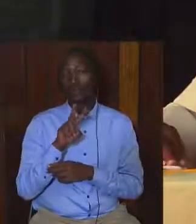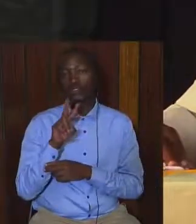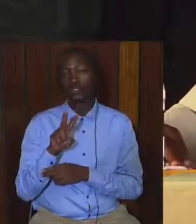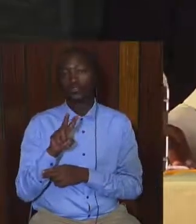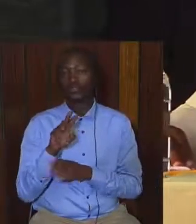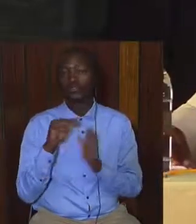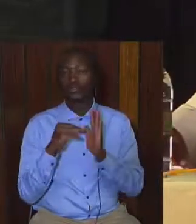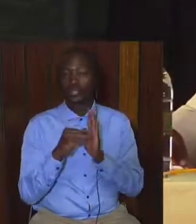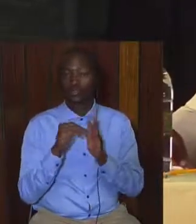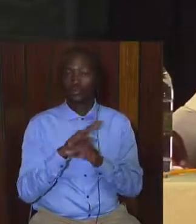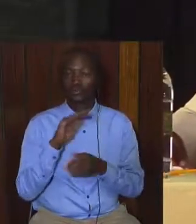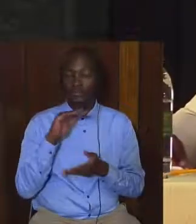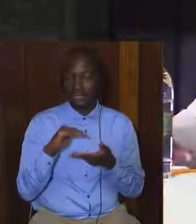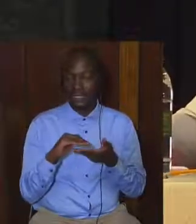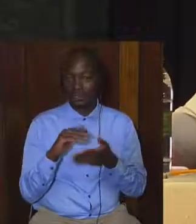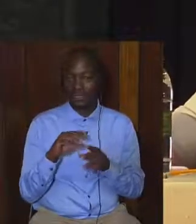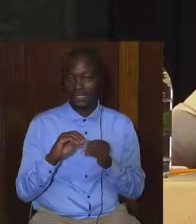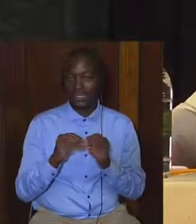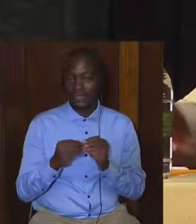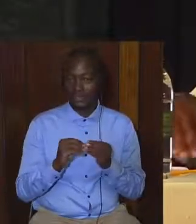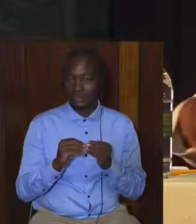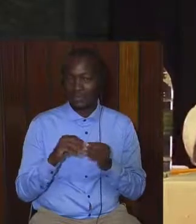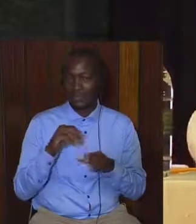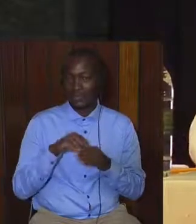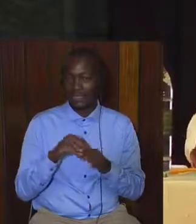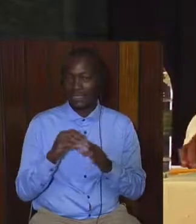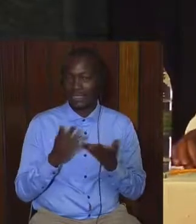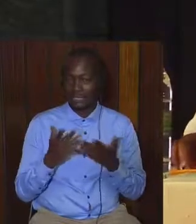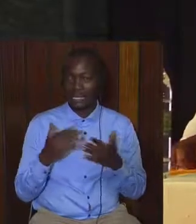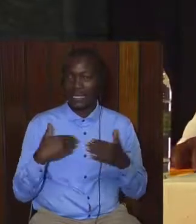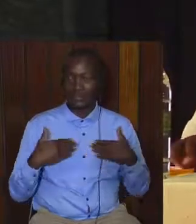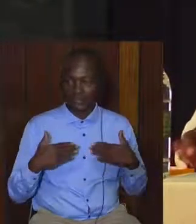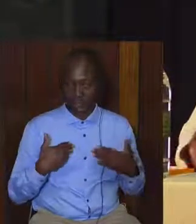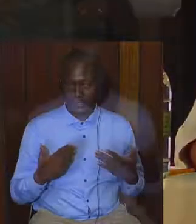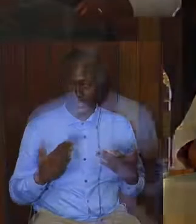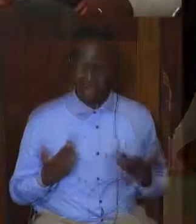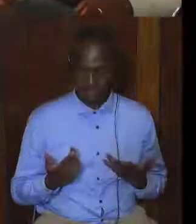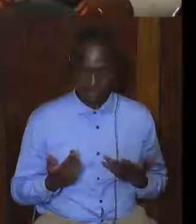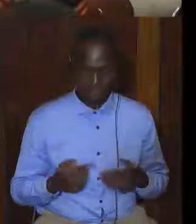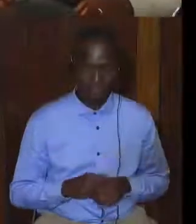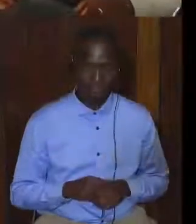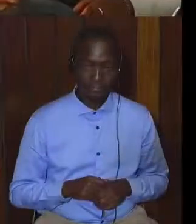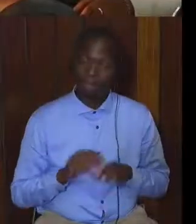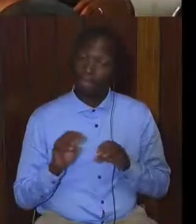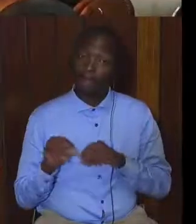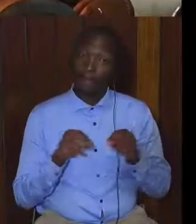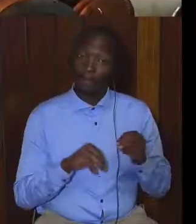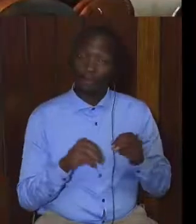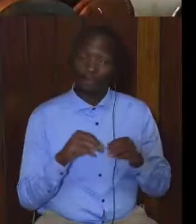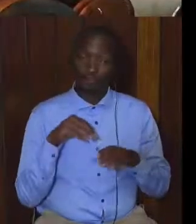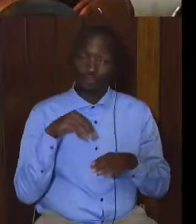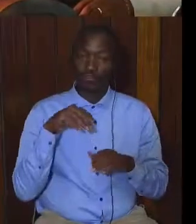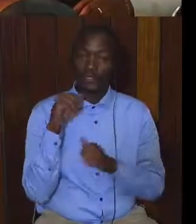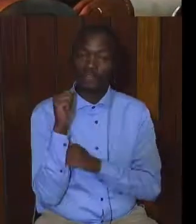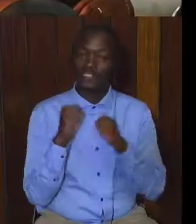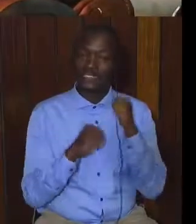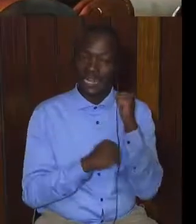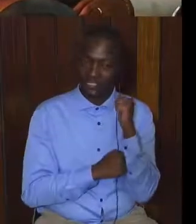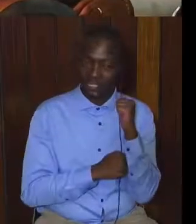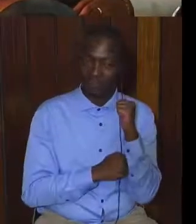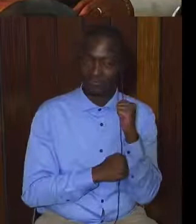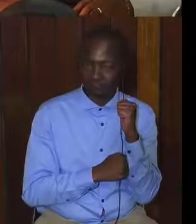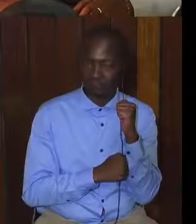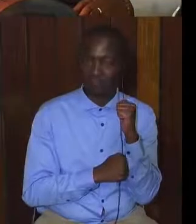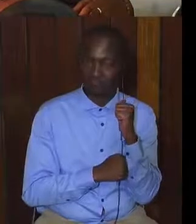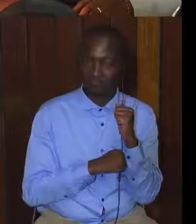downward adjustment in administration. When we move on to infrastructure, that is where we see